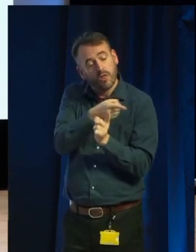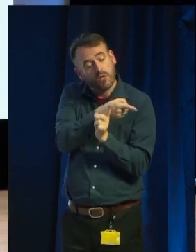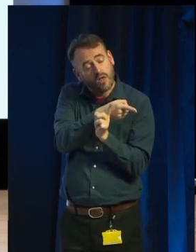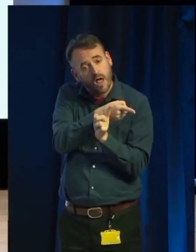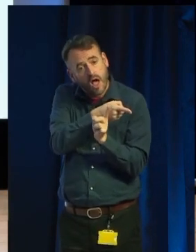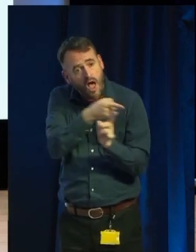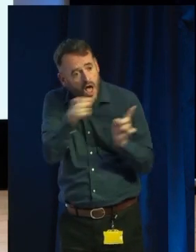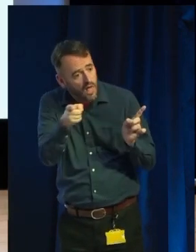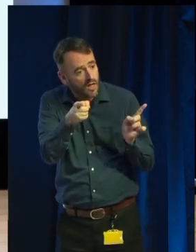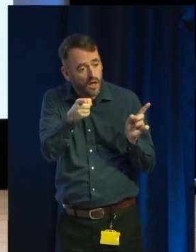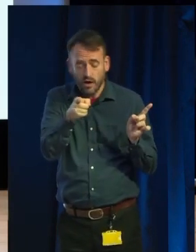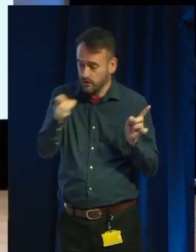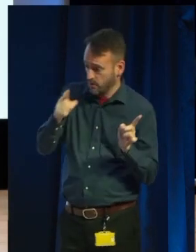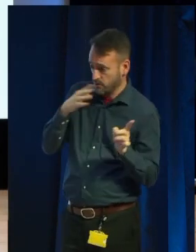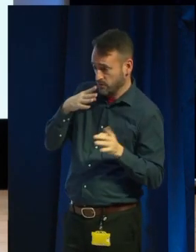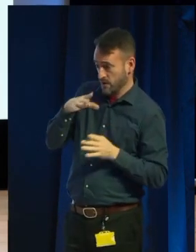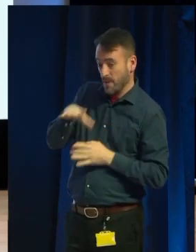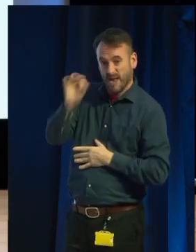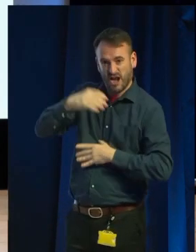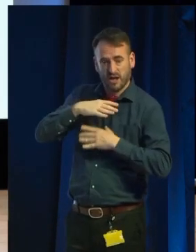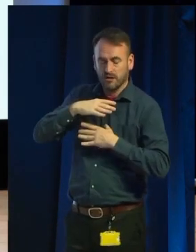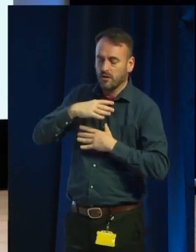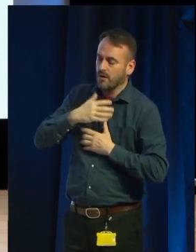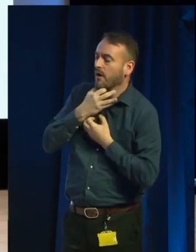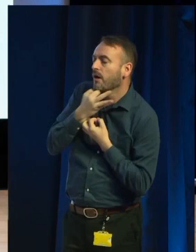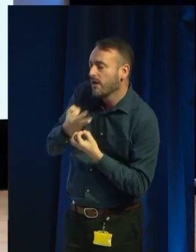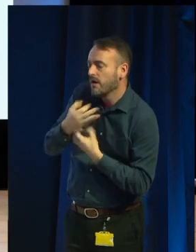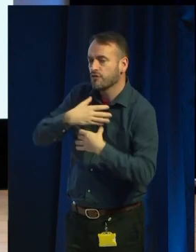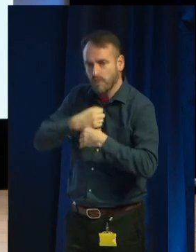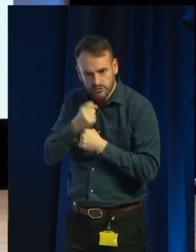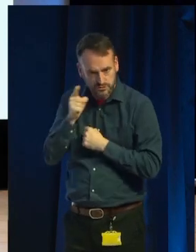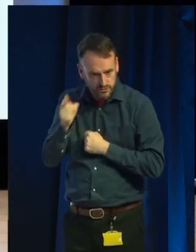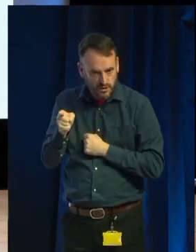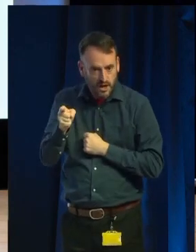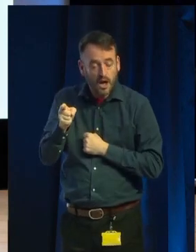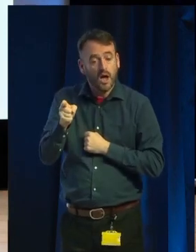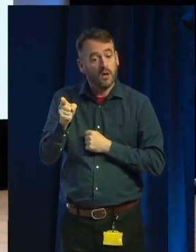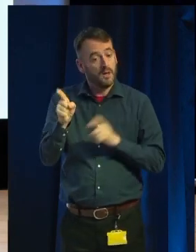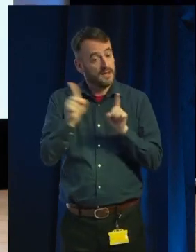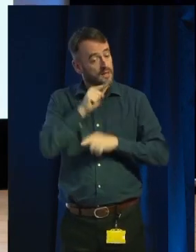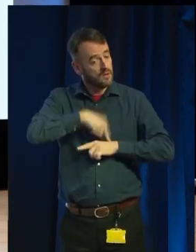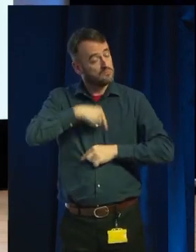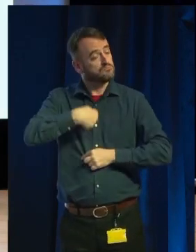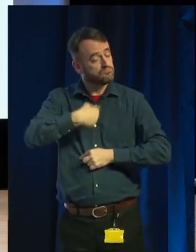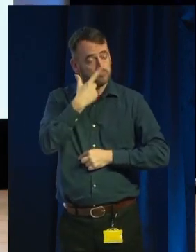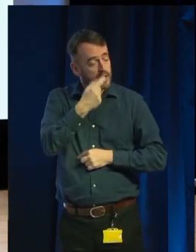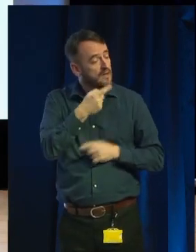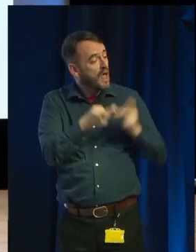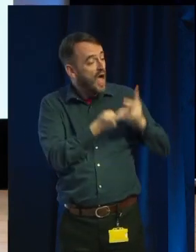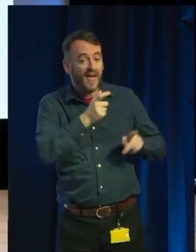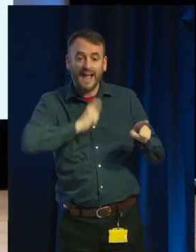crush is chosen, but at the same time, she can develop friendships and have